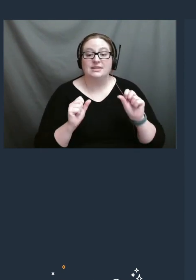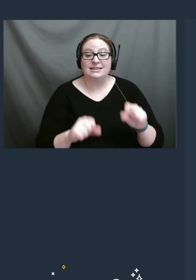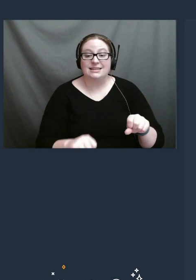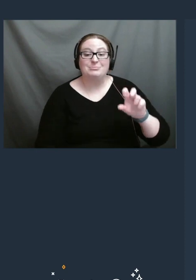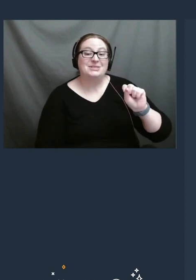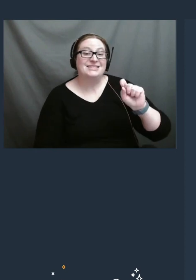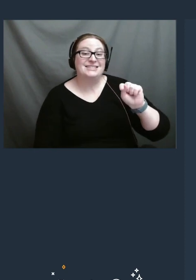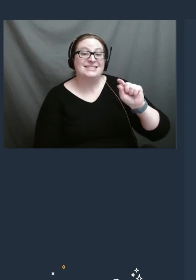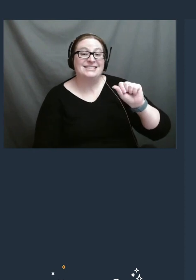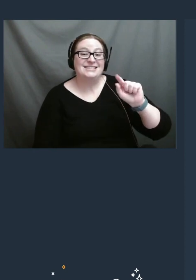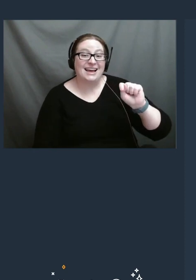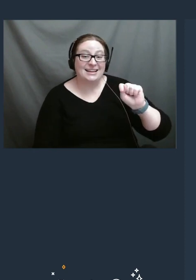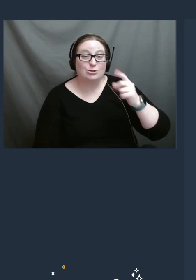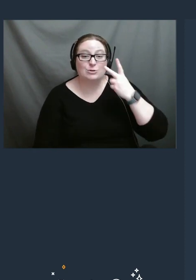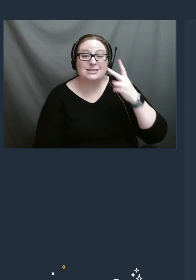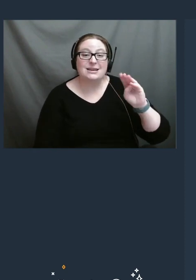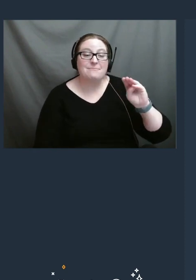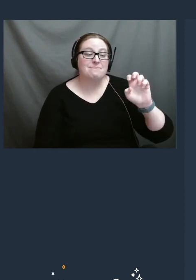their metadata,